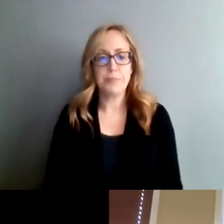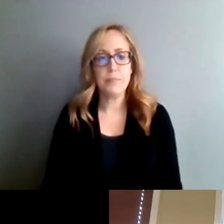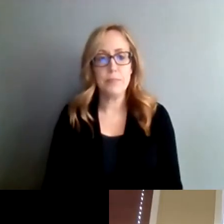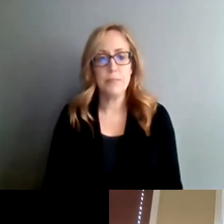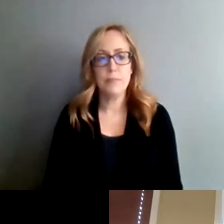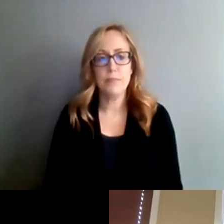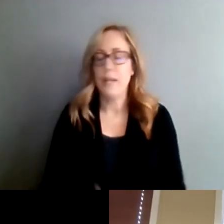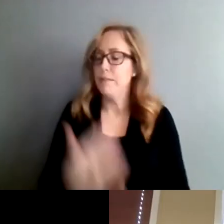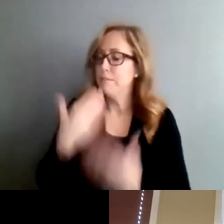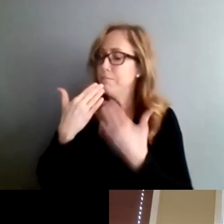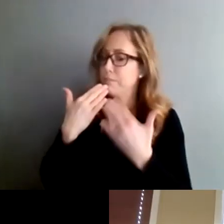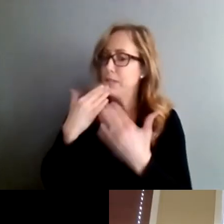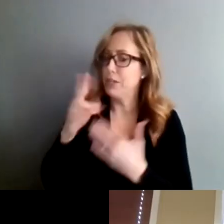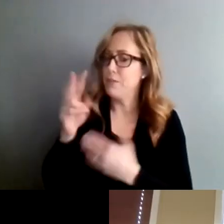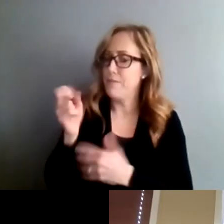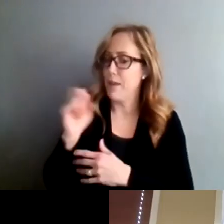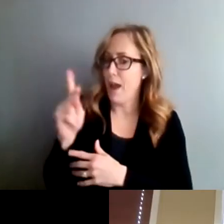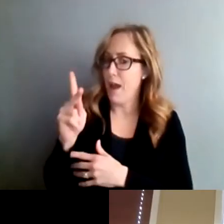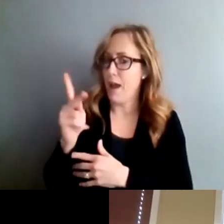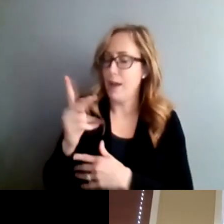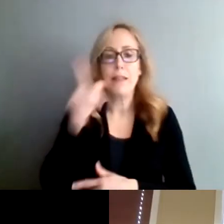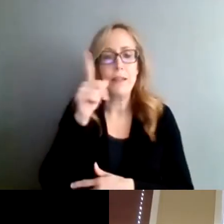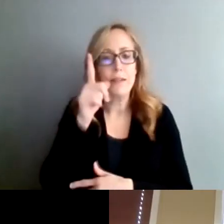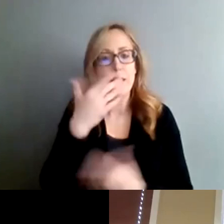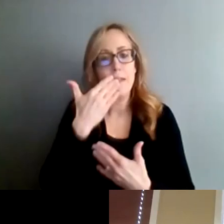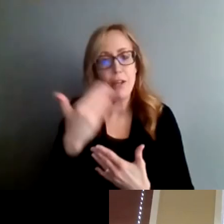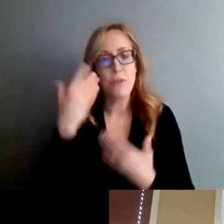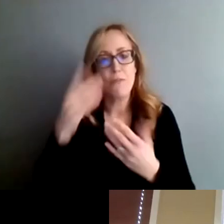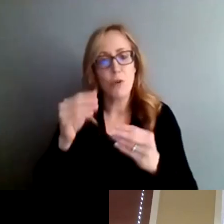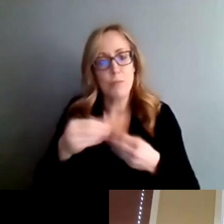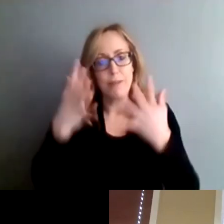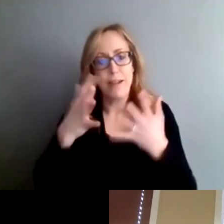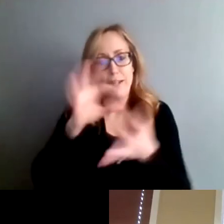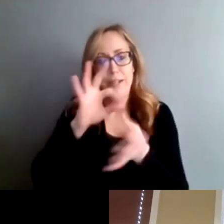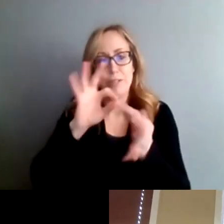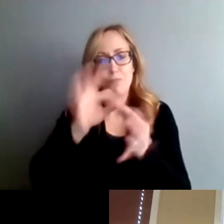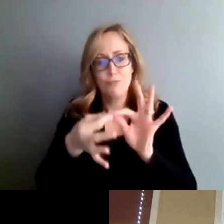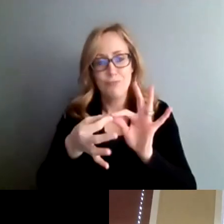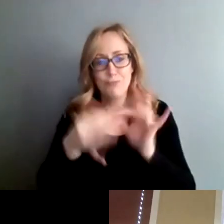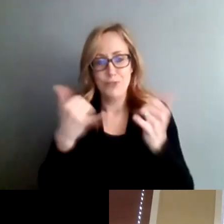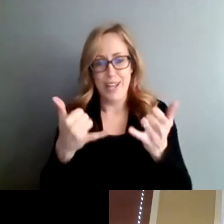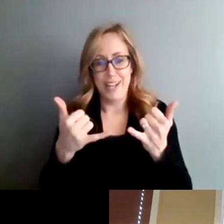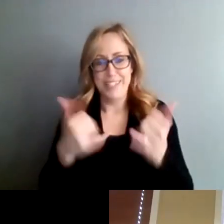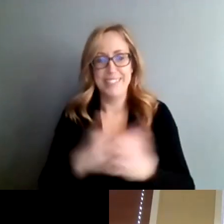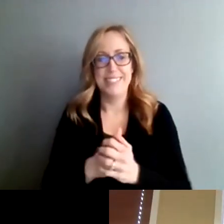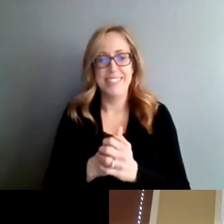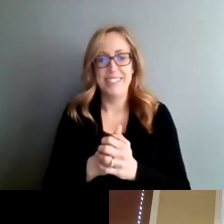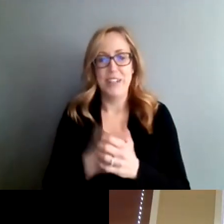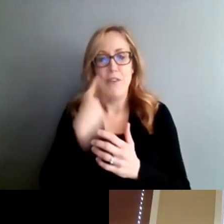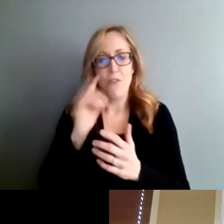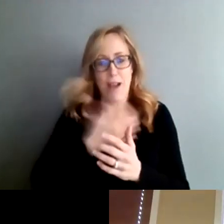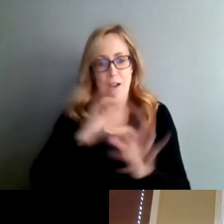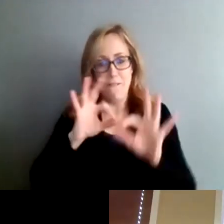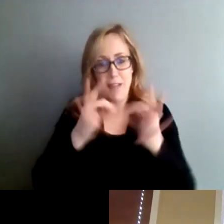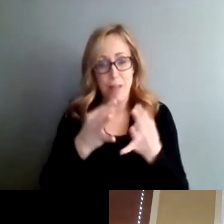Great, thank you, Vinak. And Linda, thank you for providing this service for our families. And with that, I'd like to